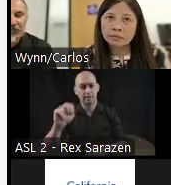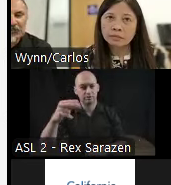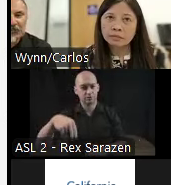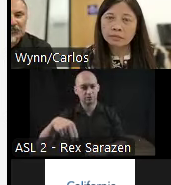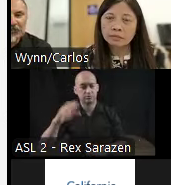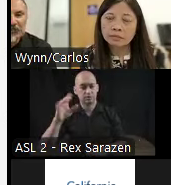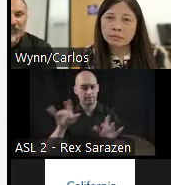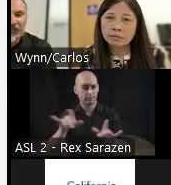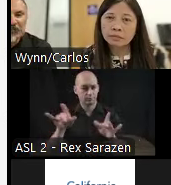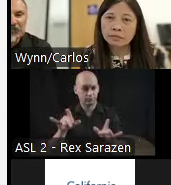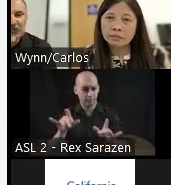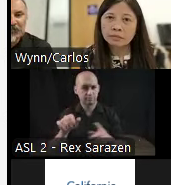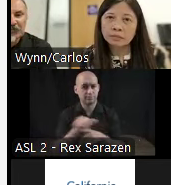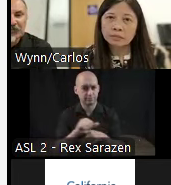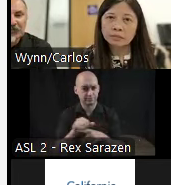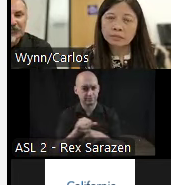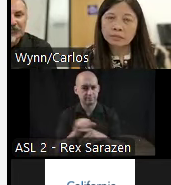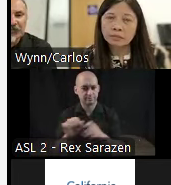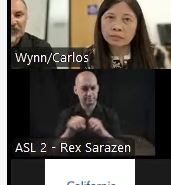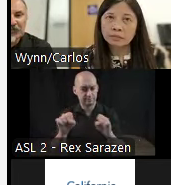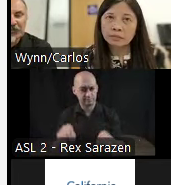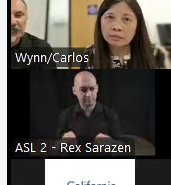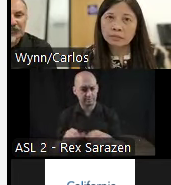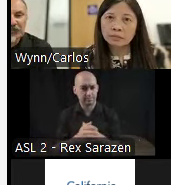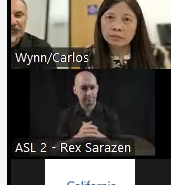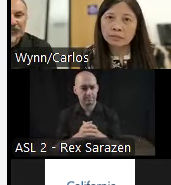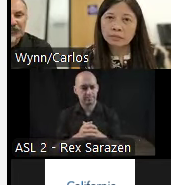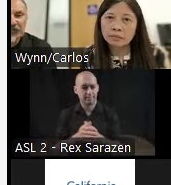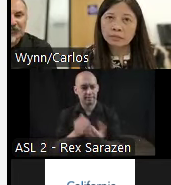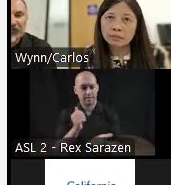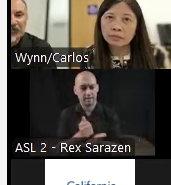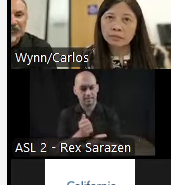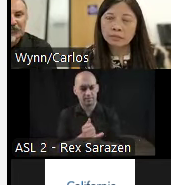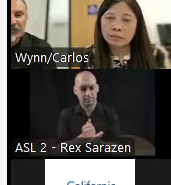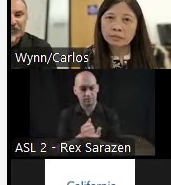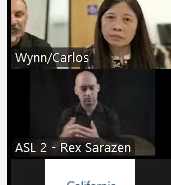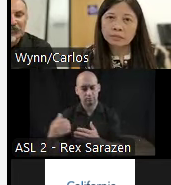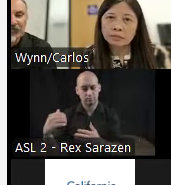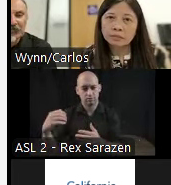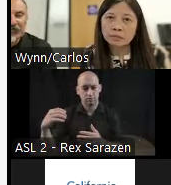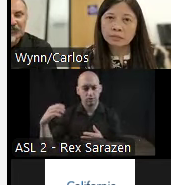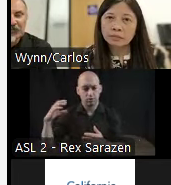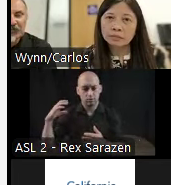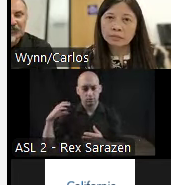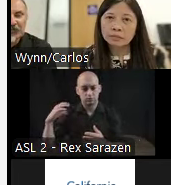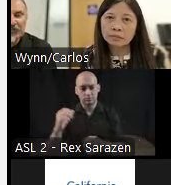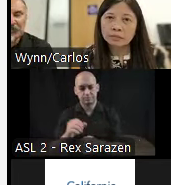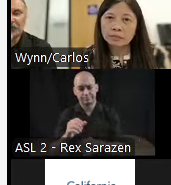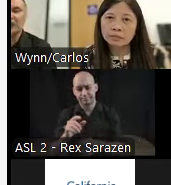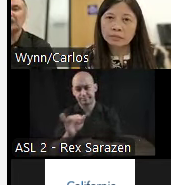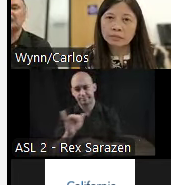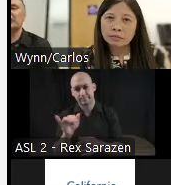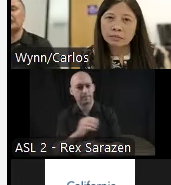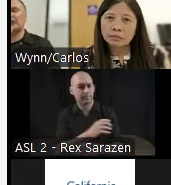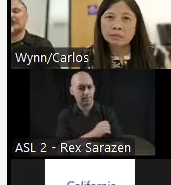they got health coaching, primarily to make sure that things like their blood pressure